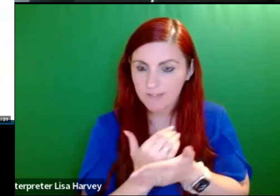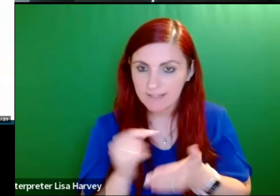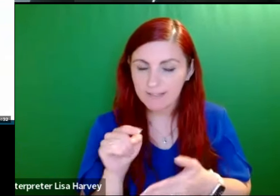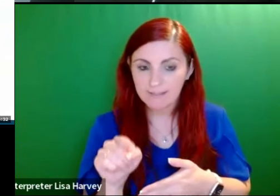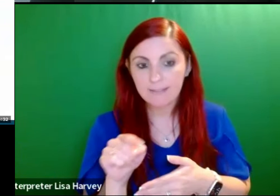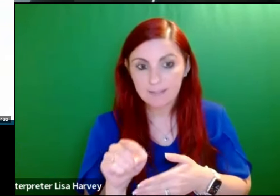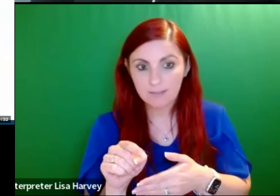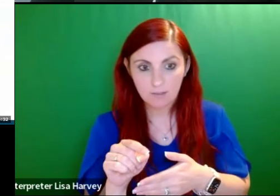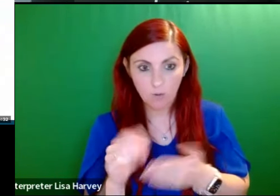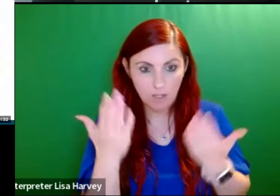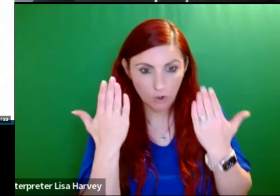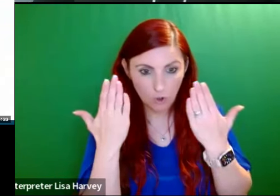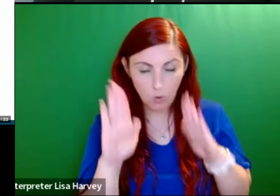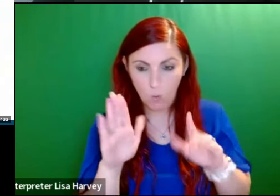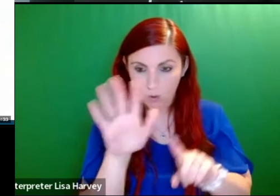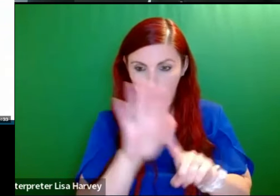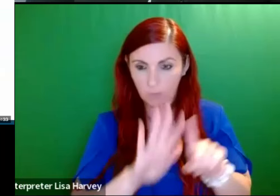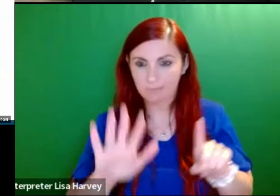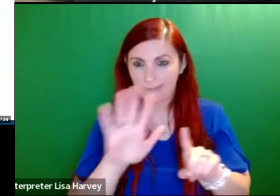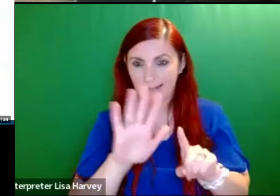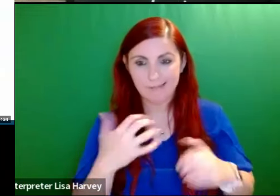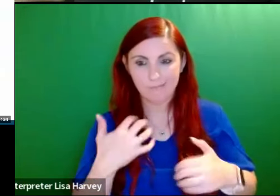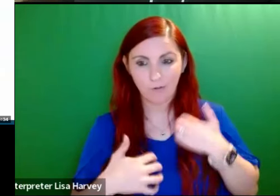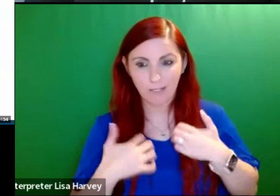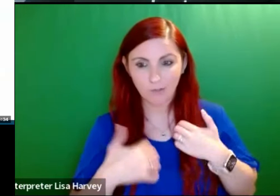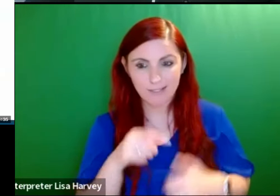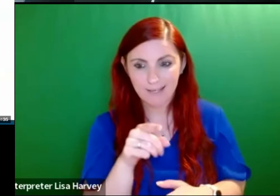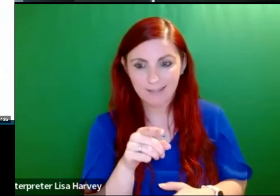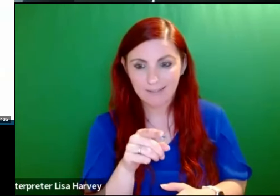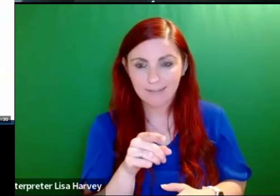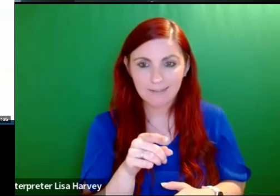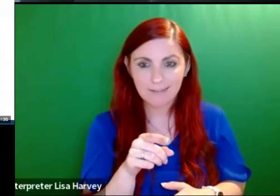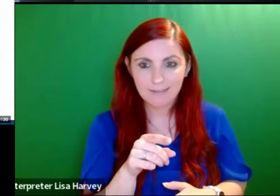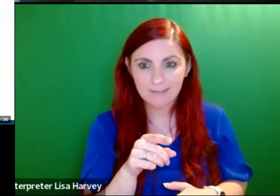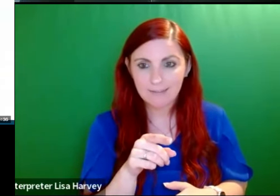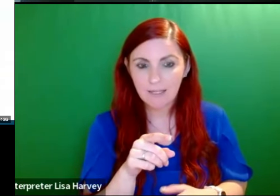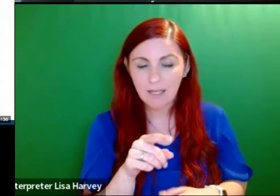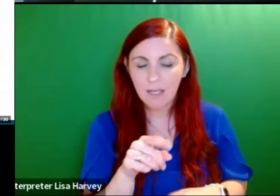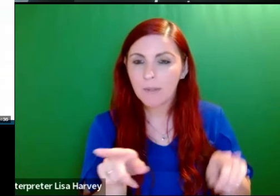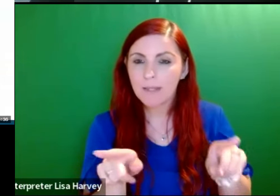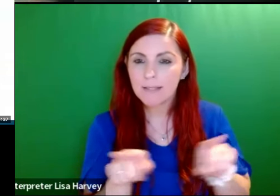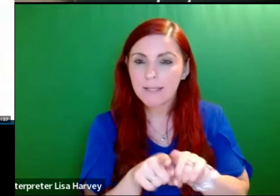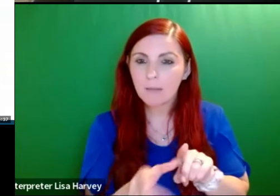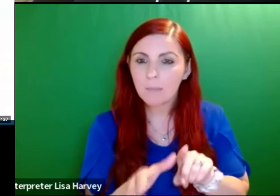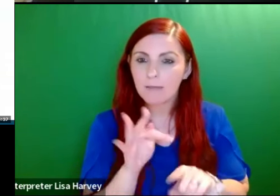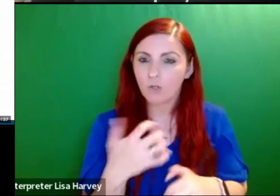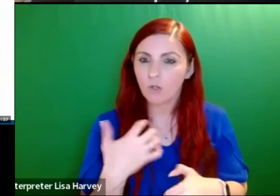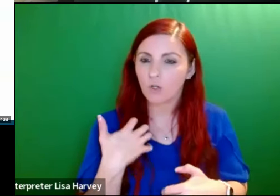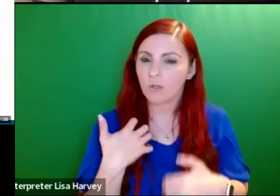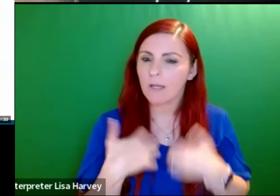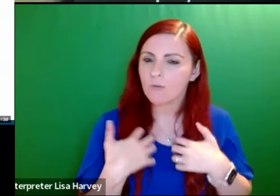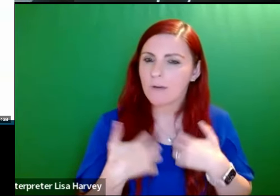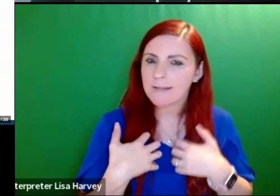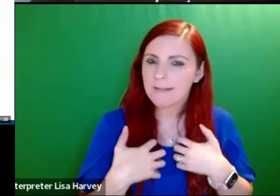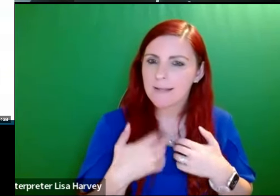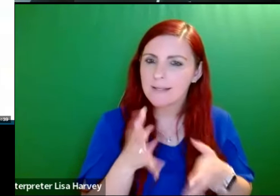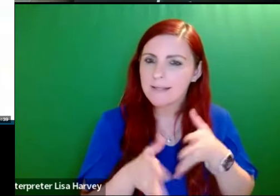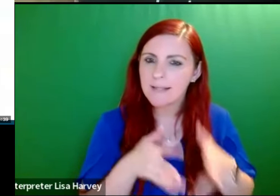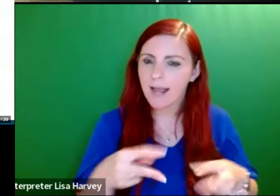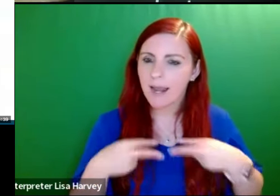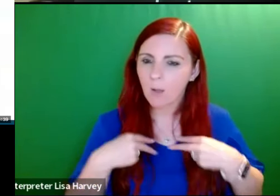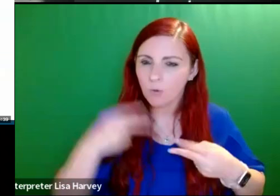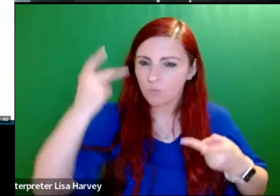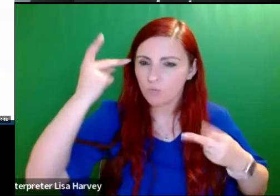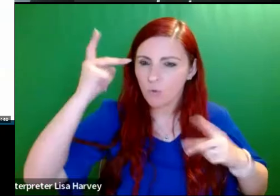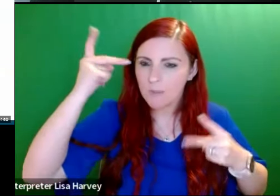exploring lexicality, this is really interesting stuff. But also, if you're interested in sign language processing